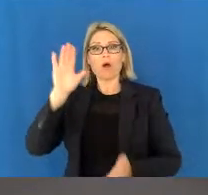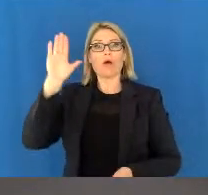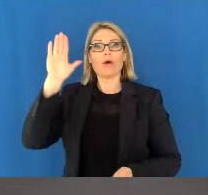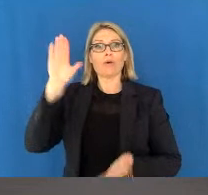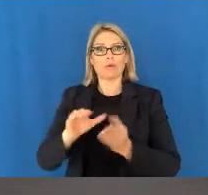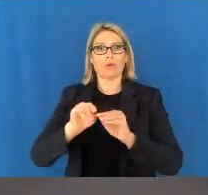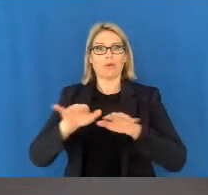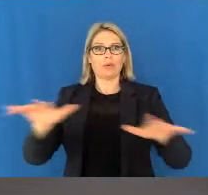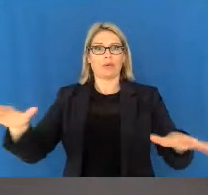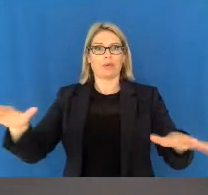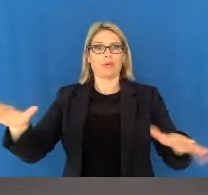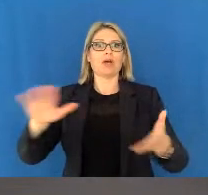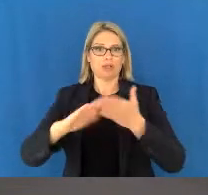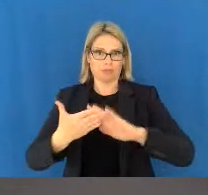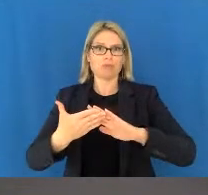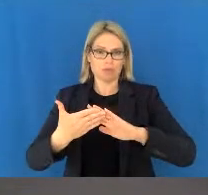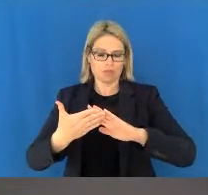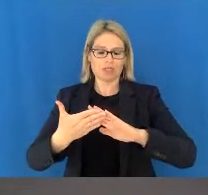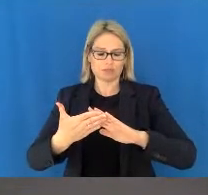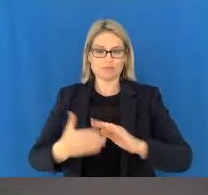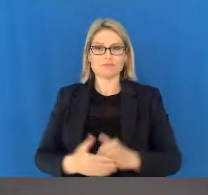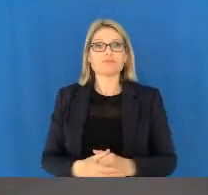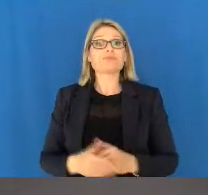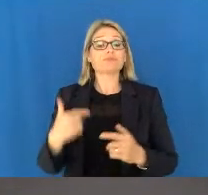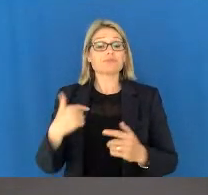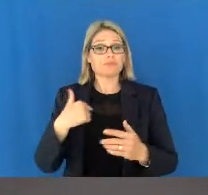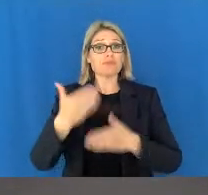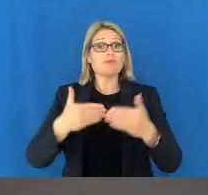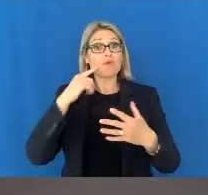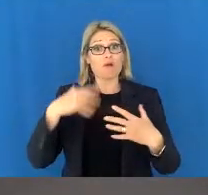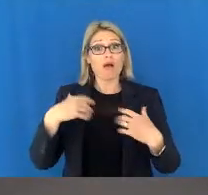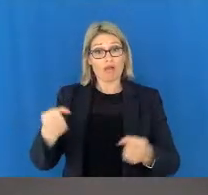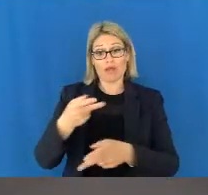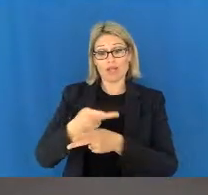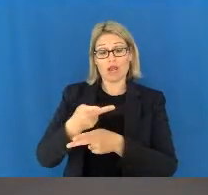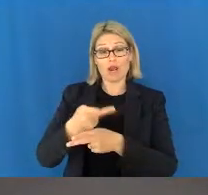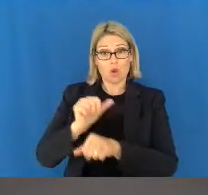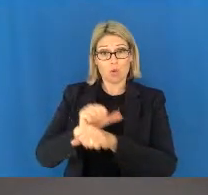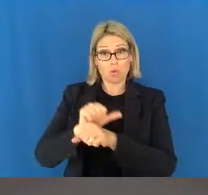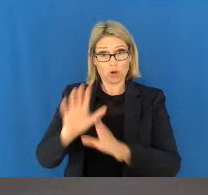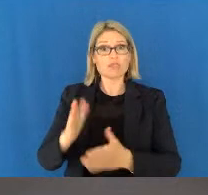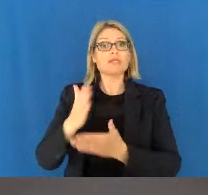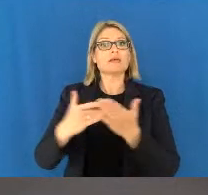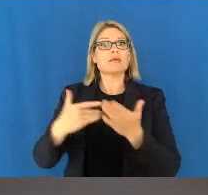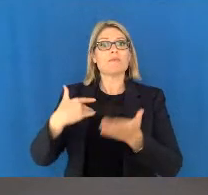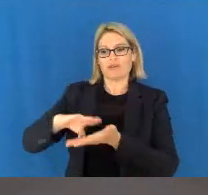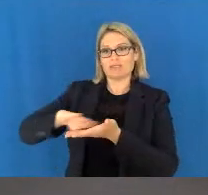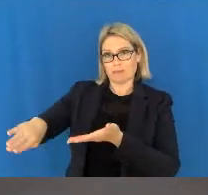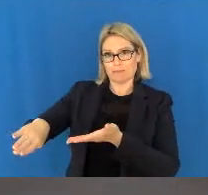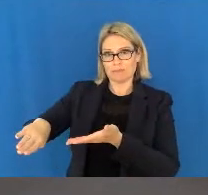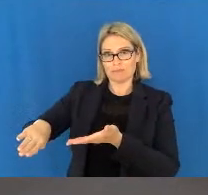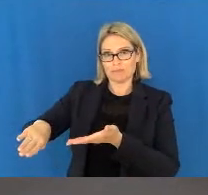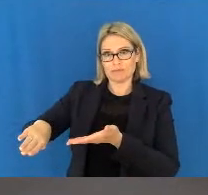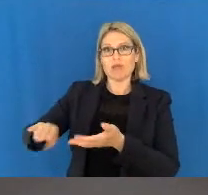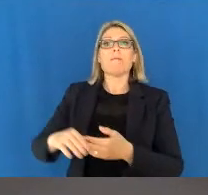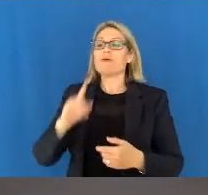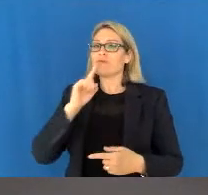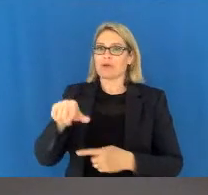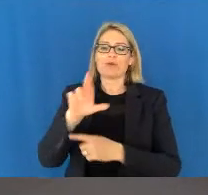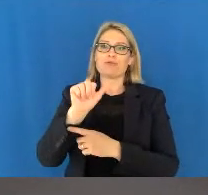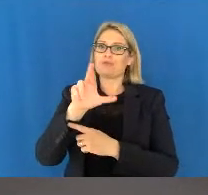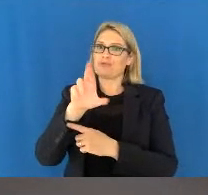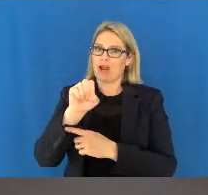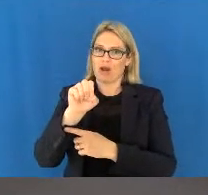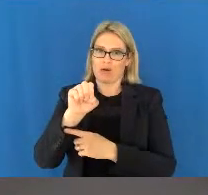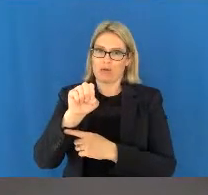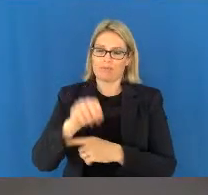community. And there is a process for healthcare workers to make a request for an exemption an exception rather, but this is very rare. So it's